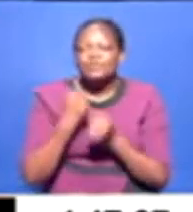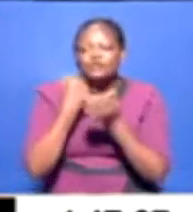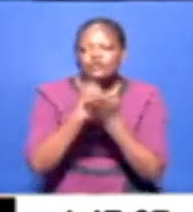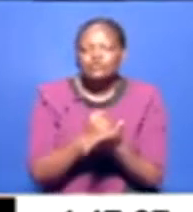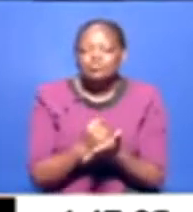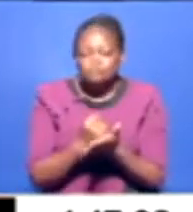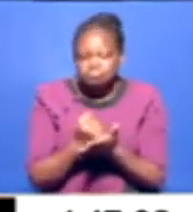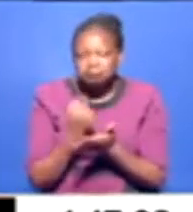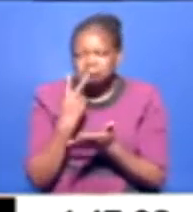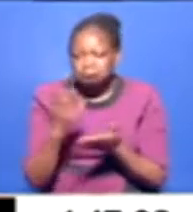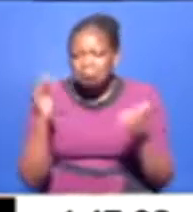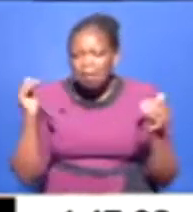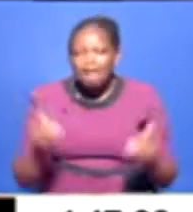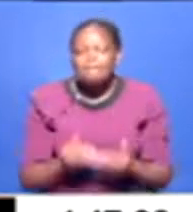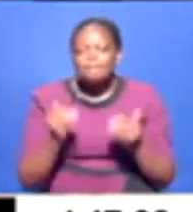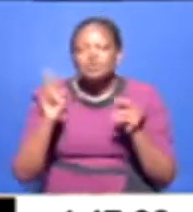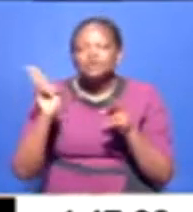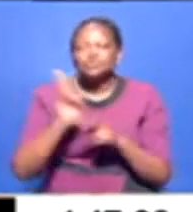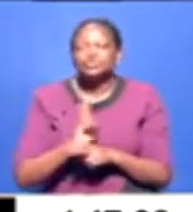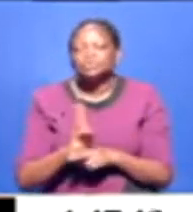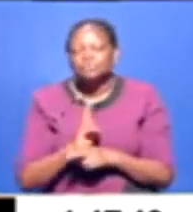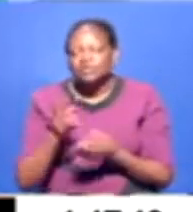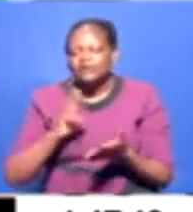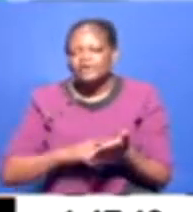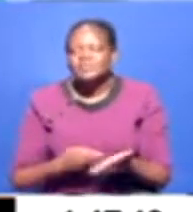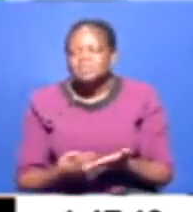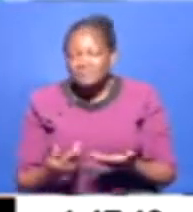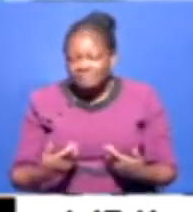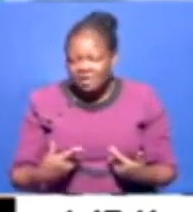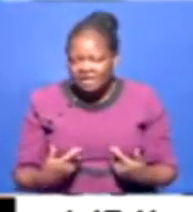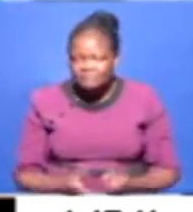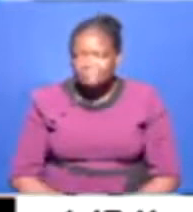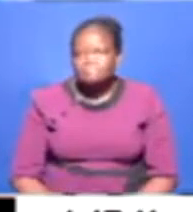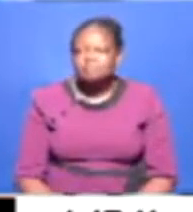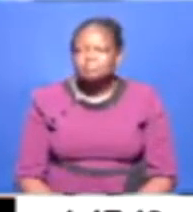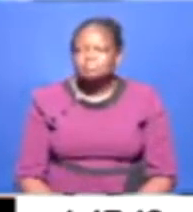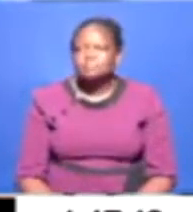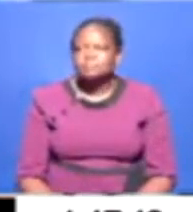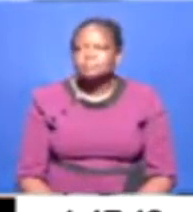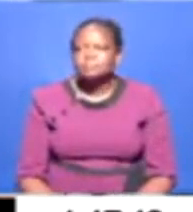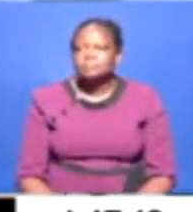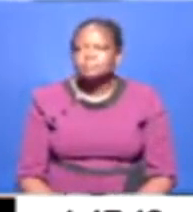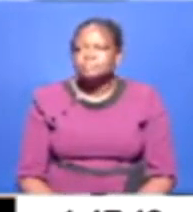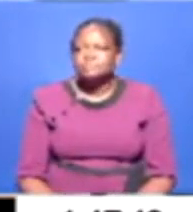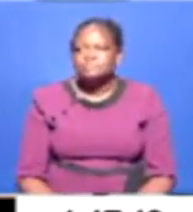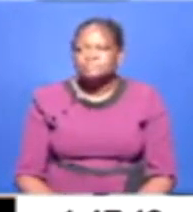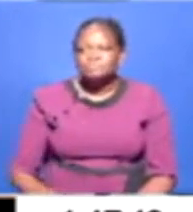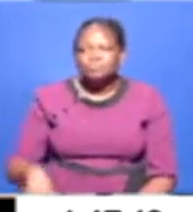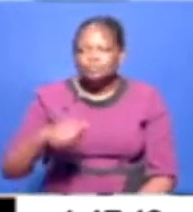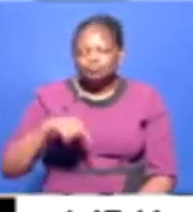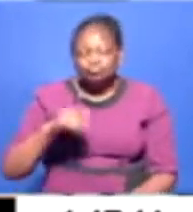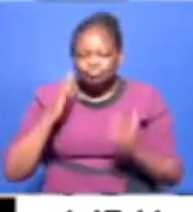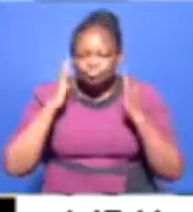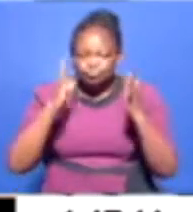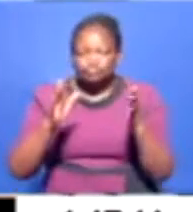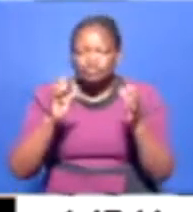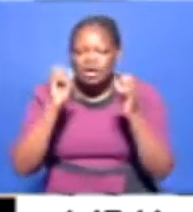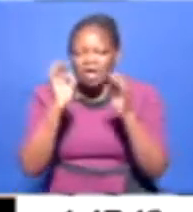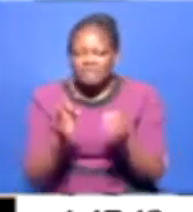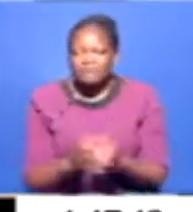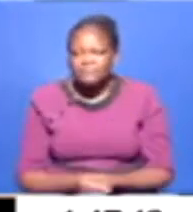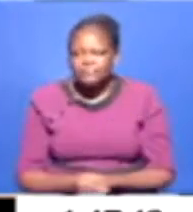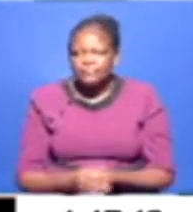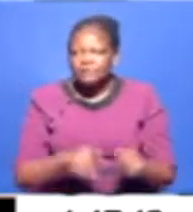the impact the use of the resources has had. That we look at whether, even